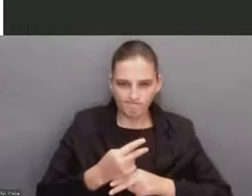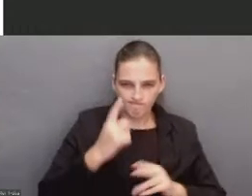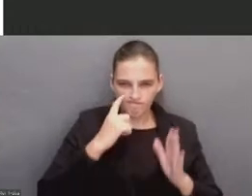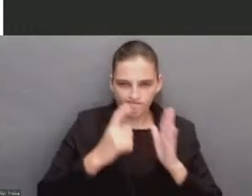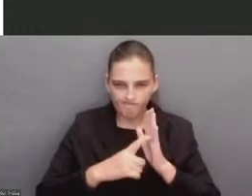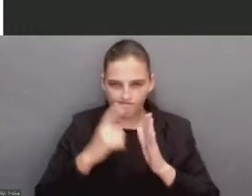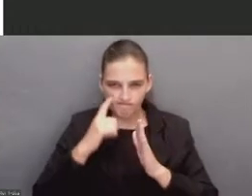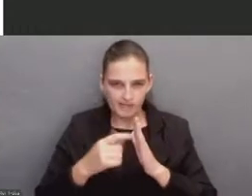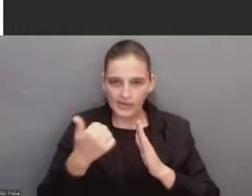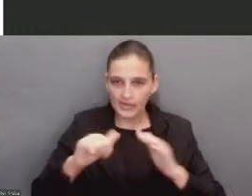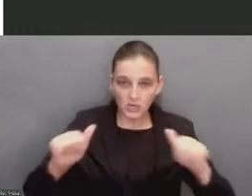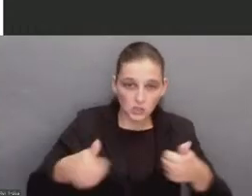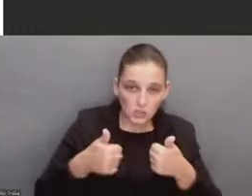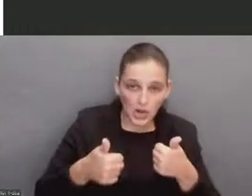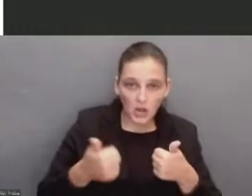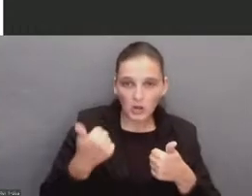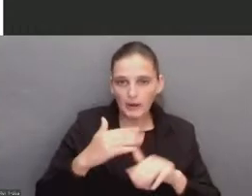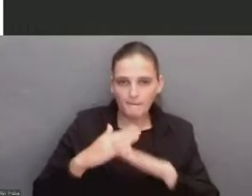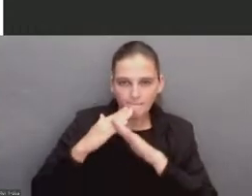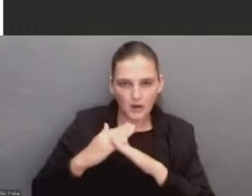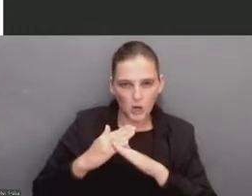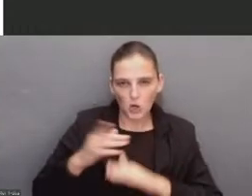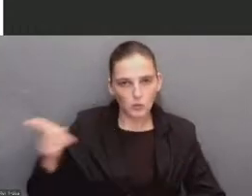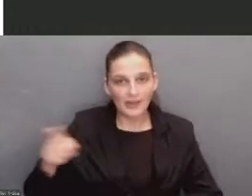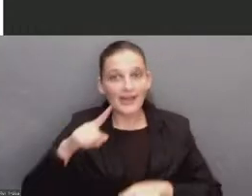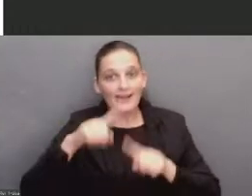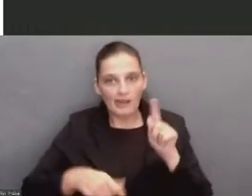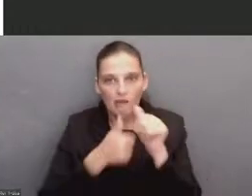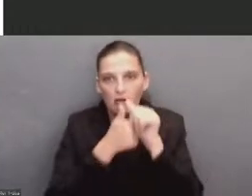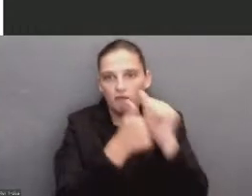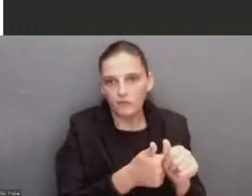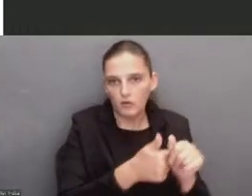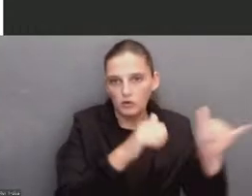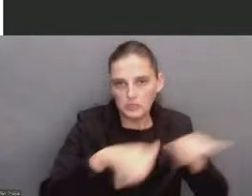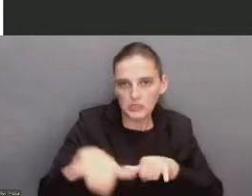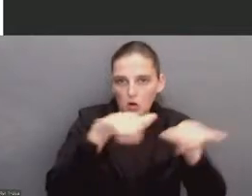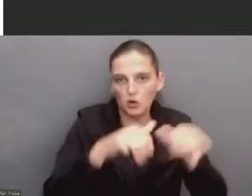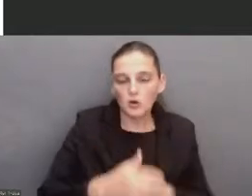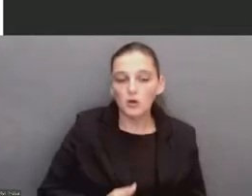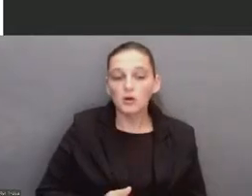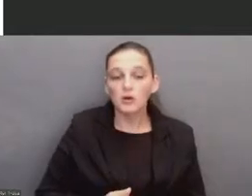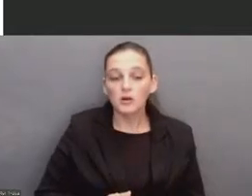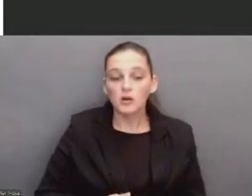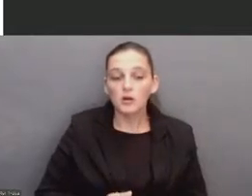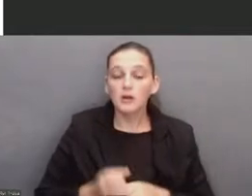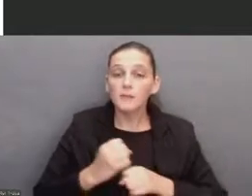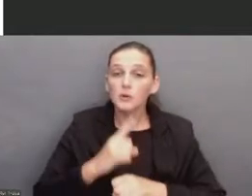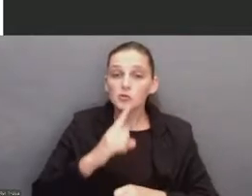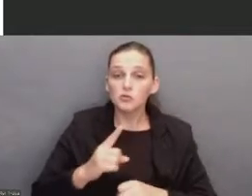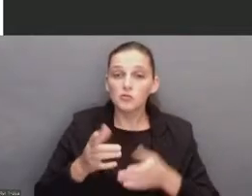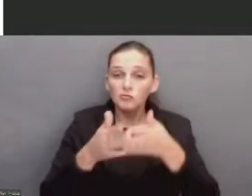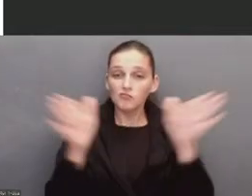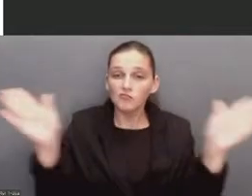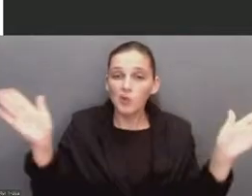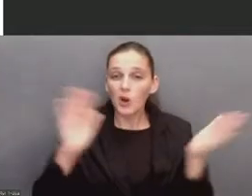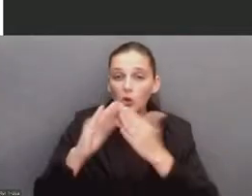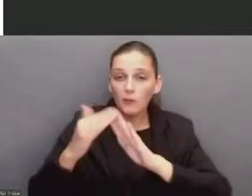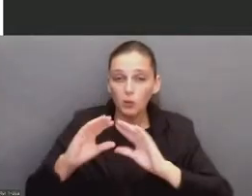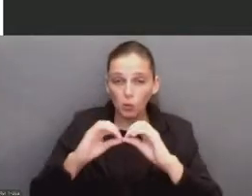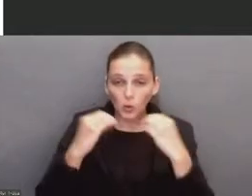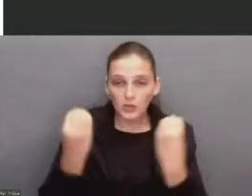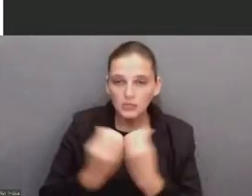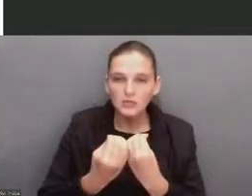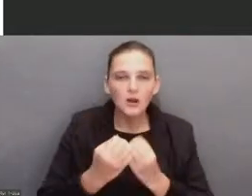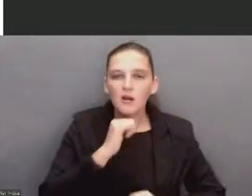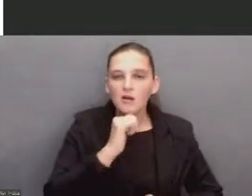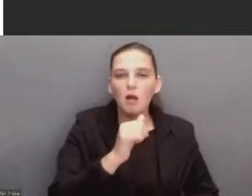to being compliant, and also making sure broad community organizations outside of the